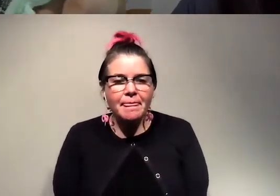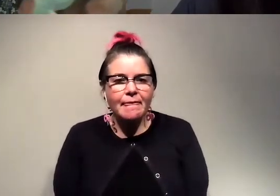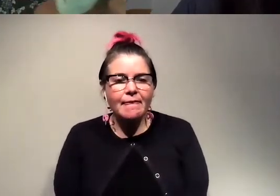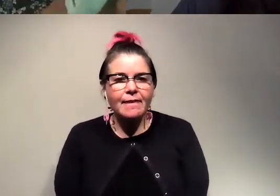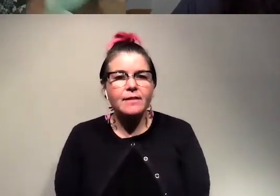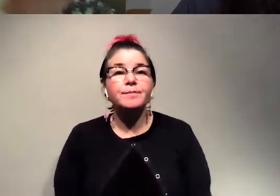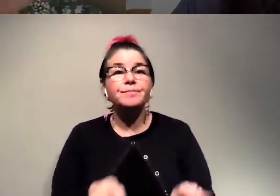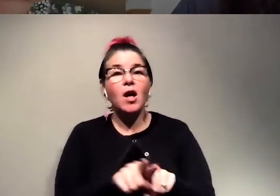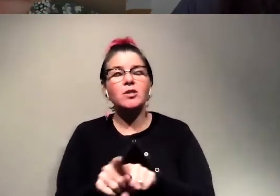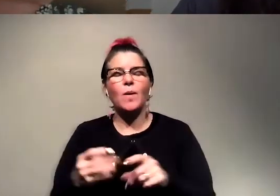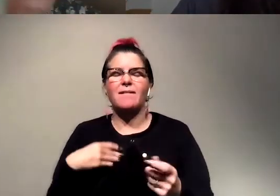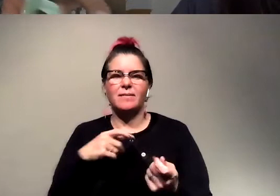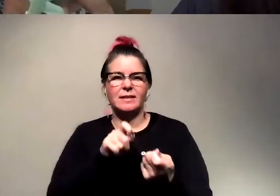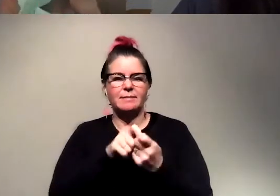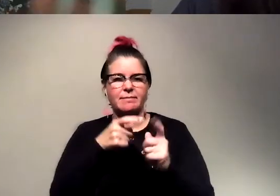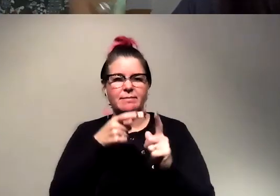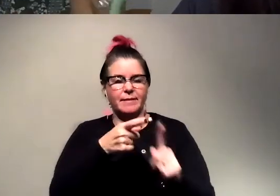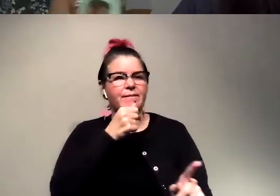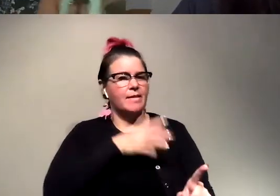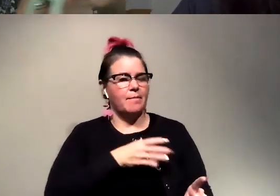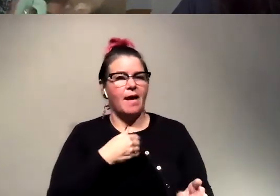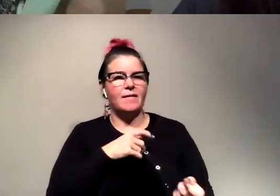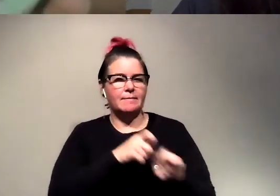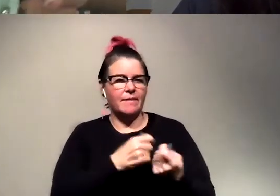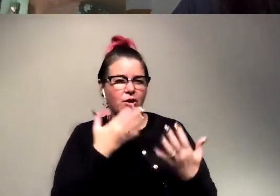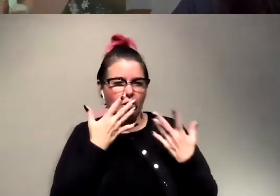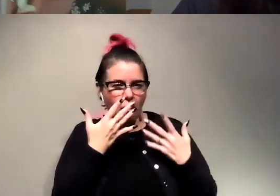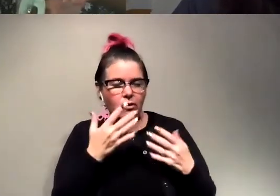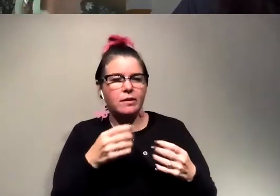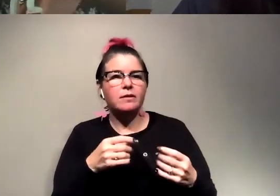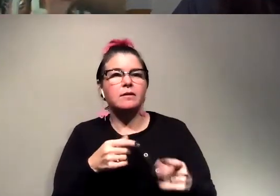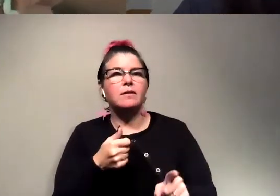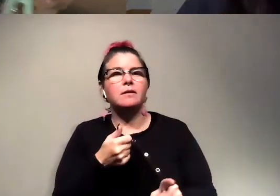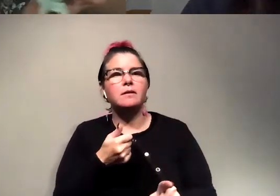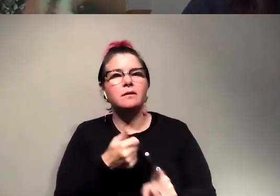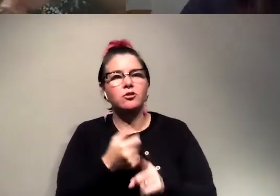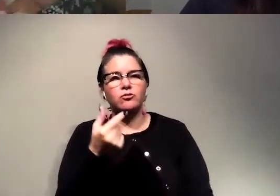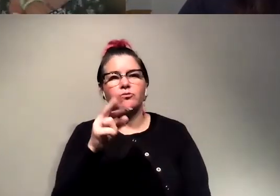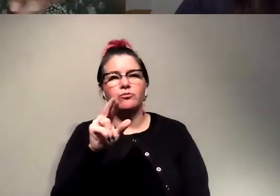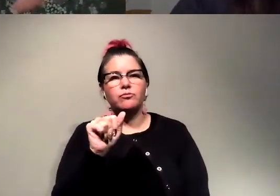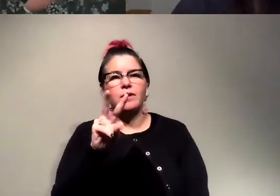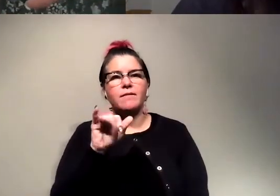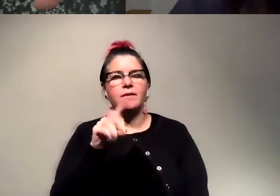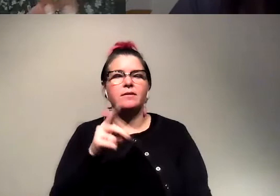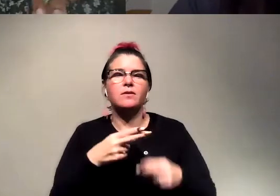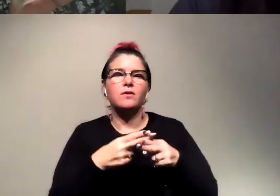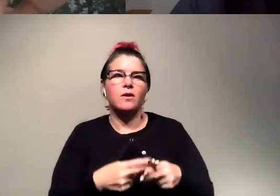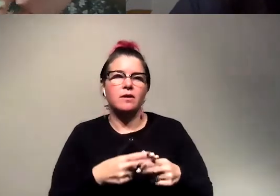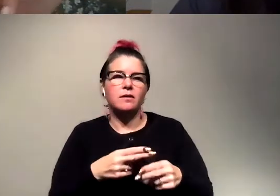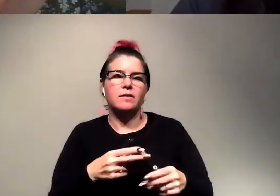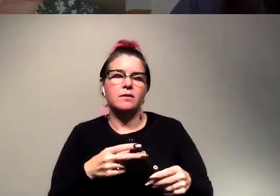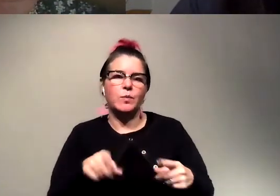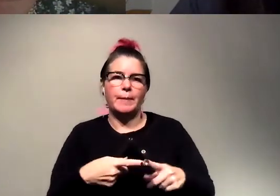do have specific, because she's a female, she has specific coloring for when she's gravid. That's what we call it when lizards are